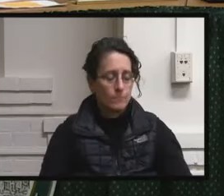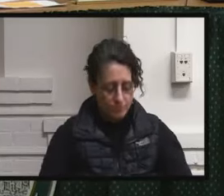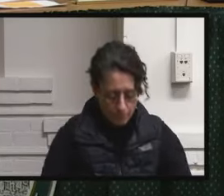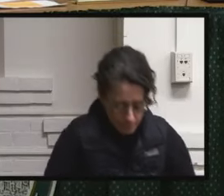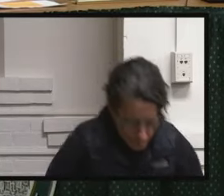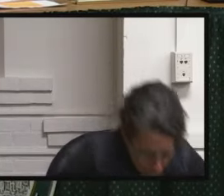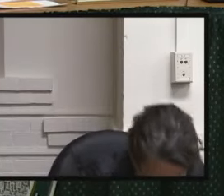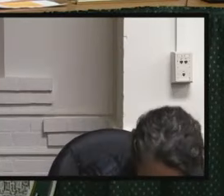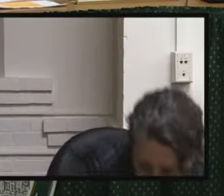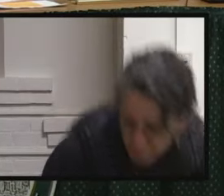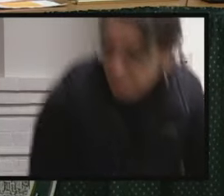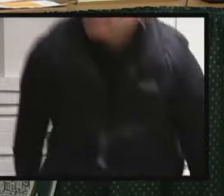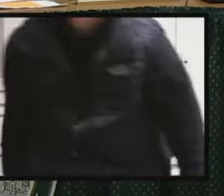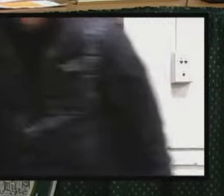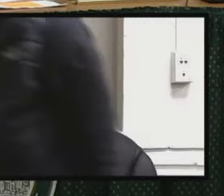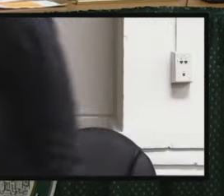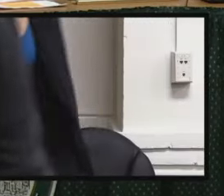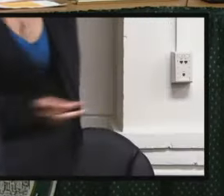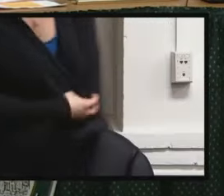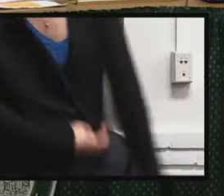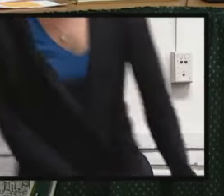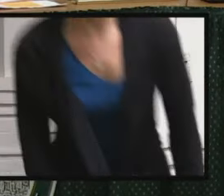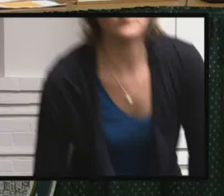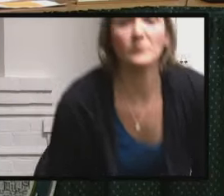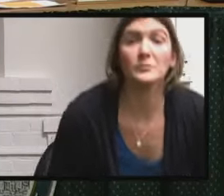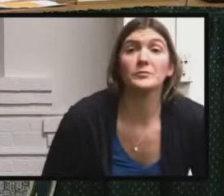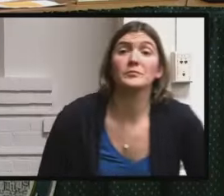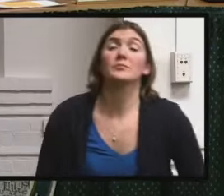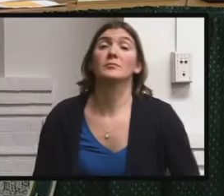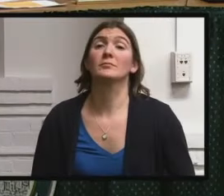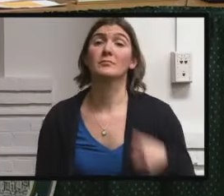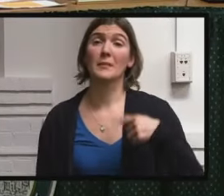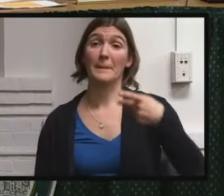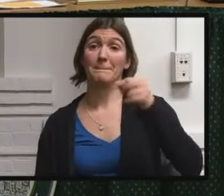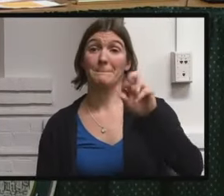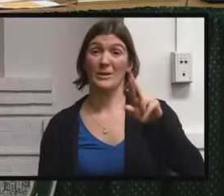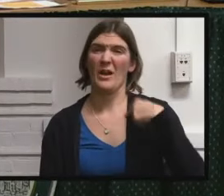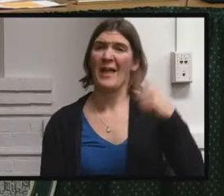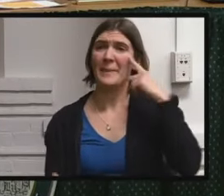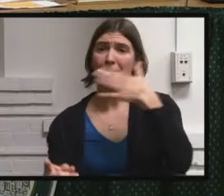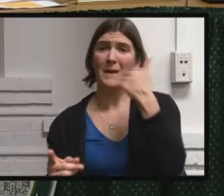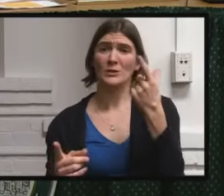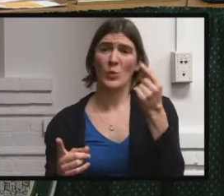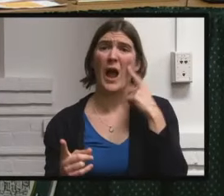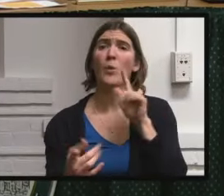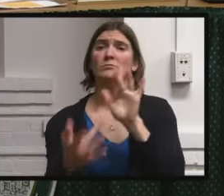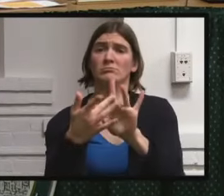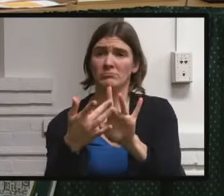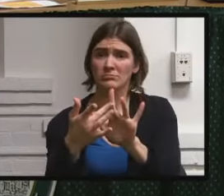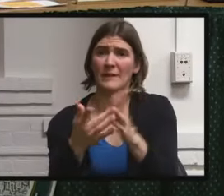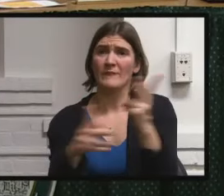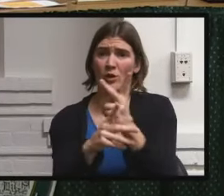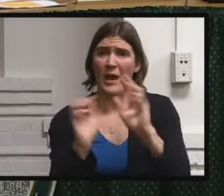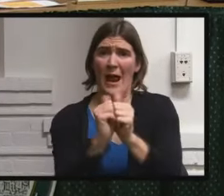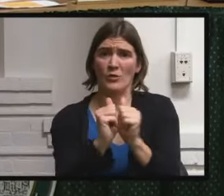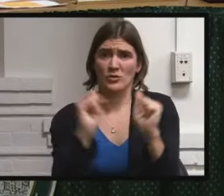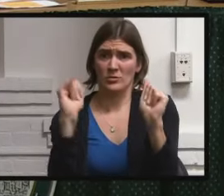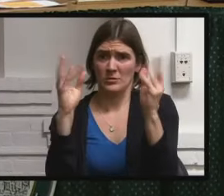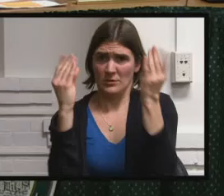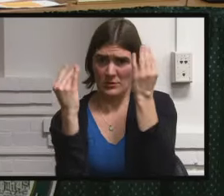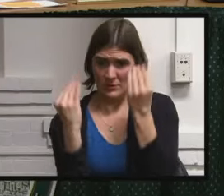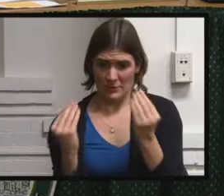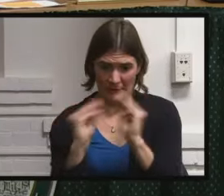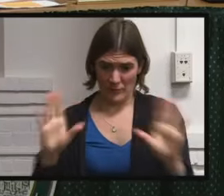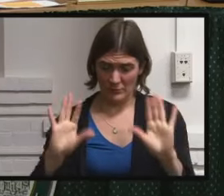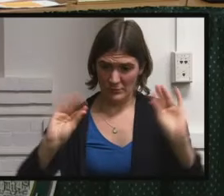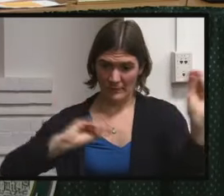communicate over the next day or two and get clearer on some of these issues and prepare a nice piece of backup for the board to review next week, and we can all come back together and